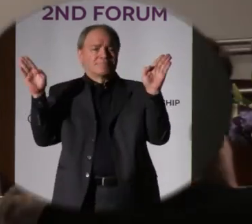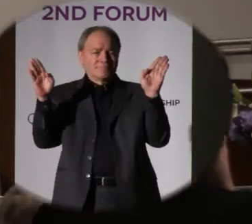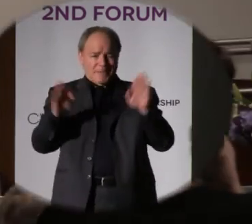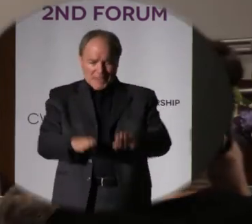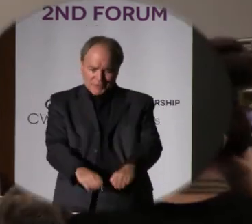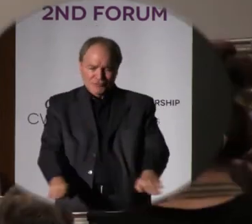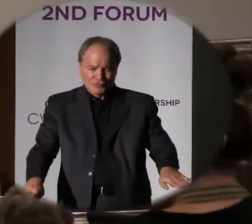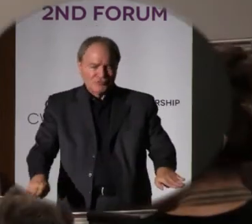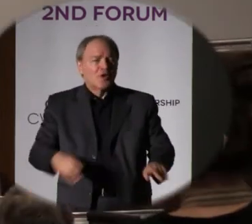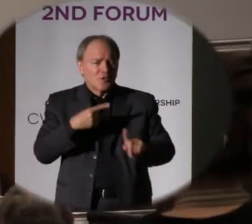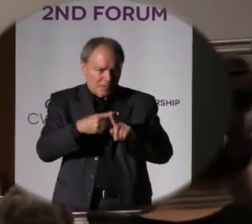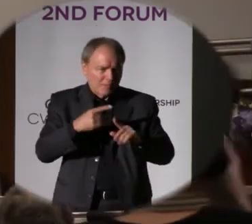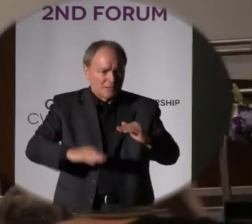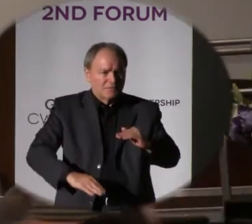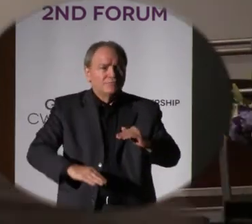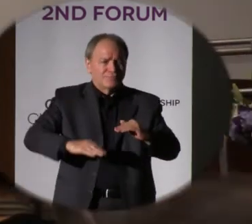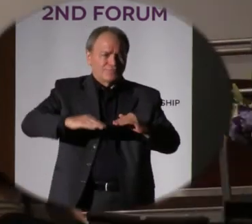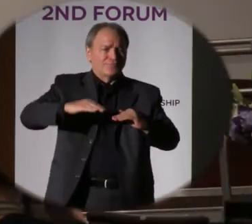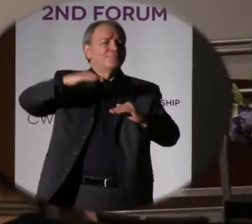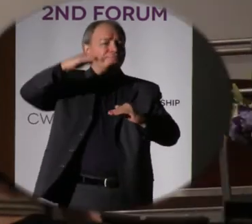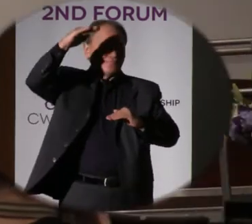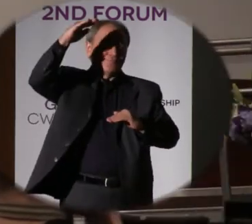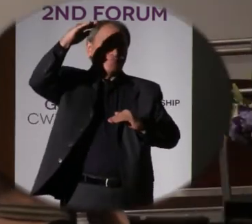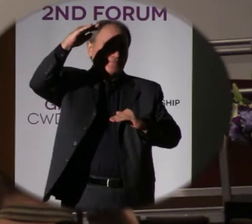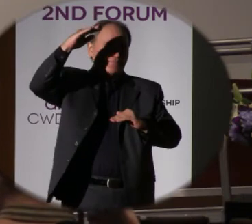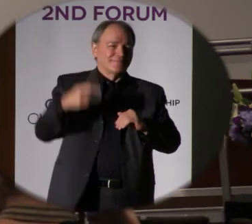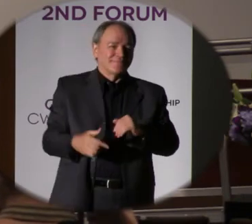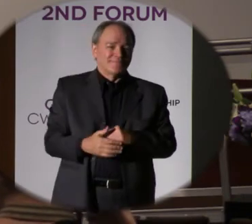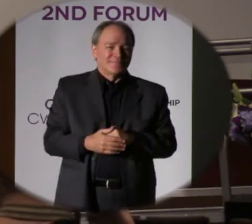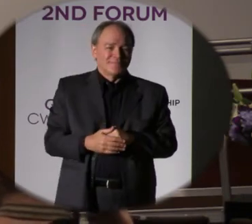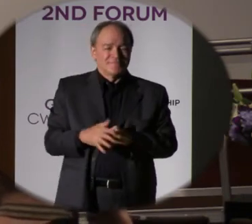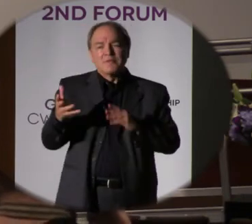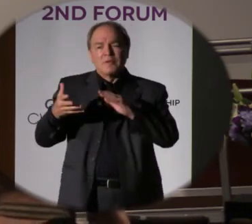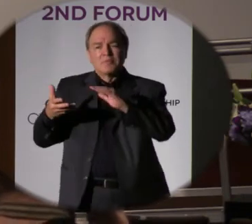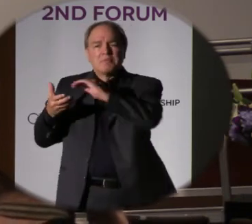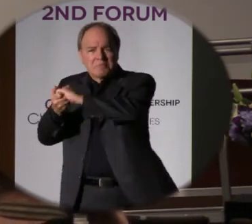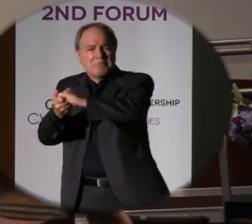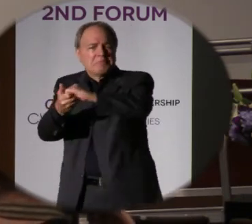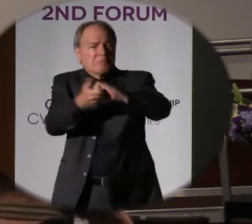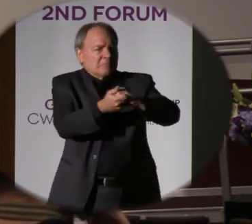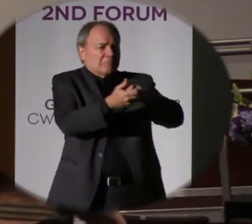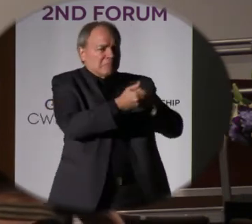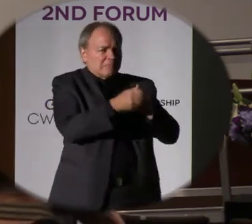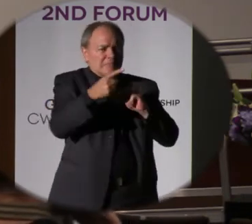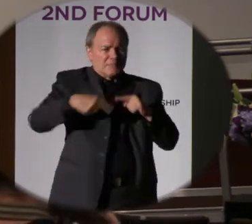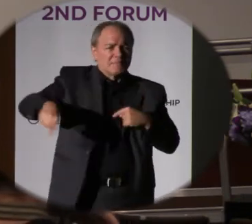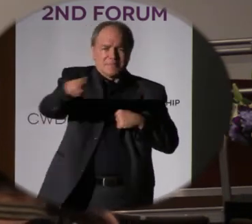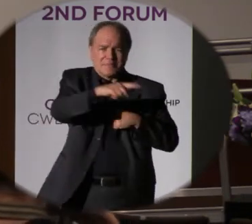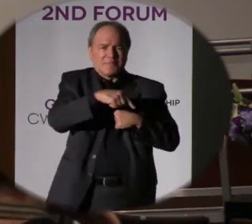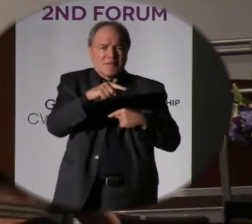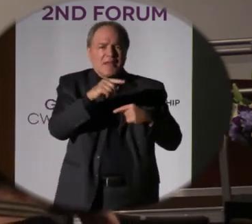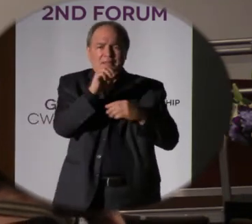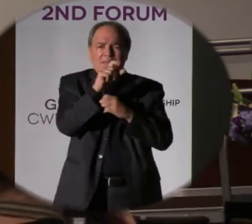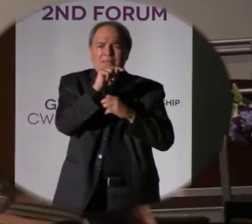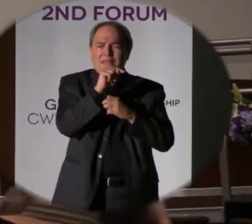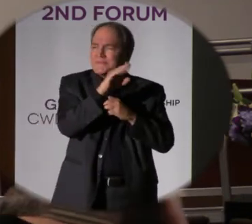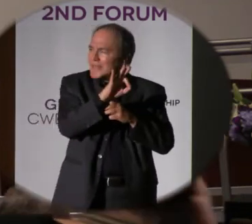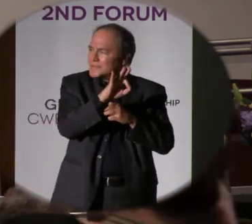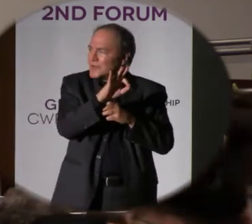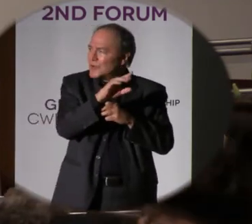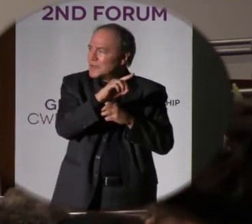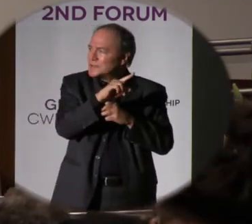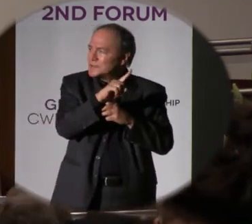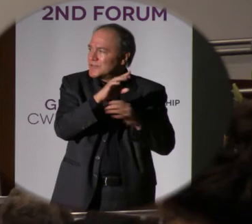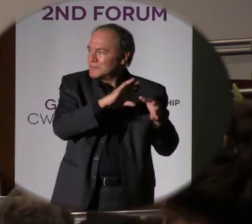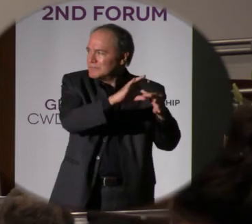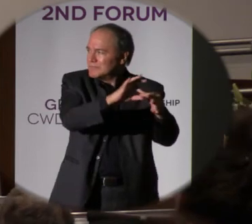with disabilities, and the particular focus and contribution of the task force at this point is intended to accentuate the solutions